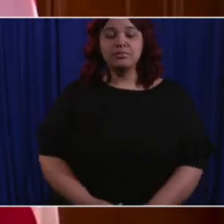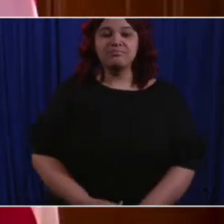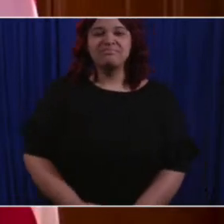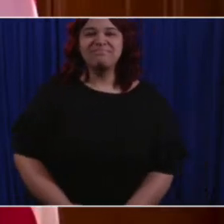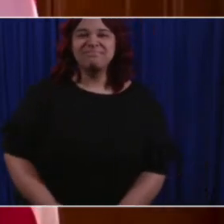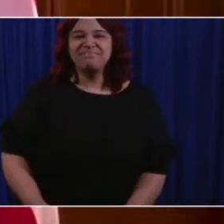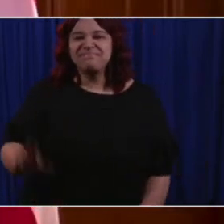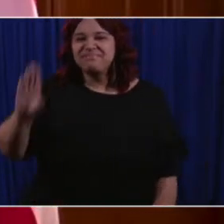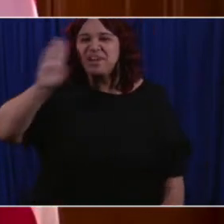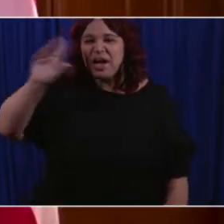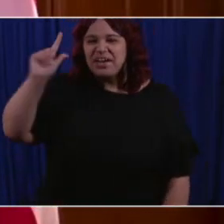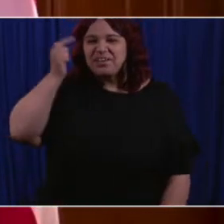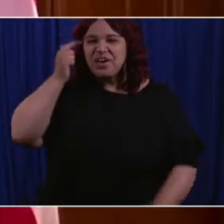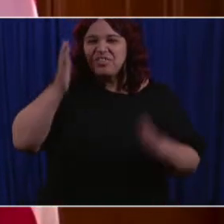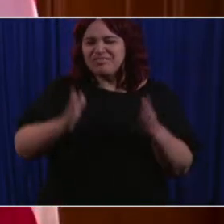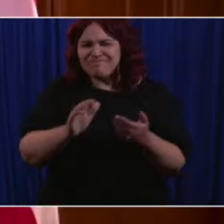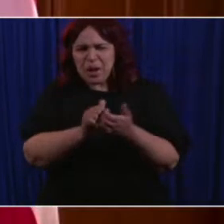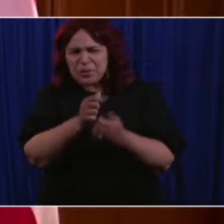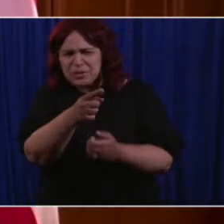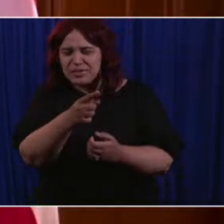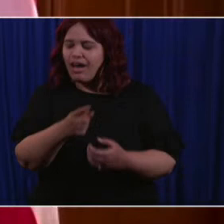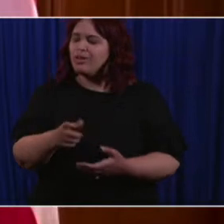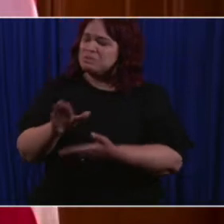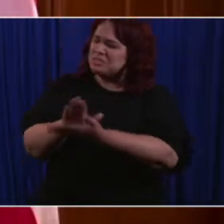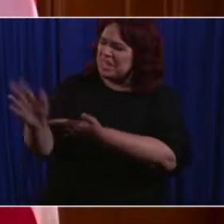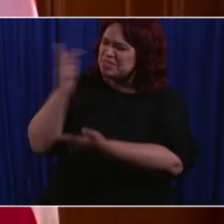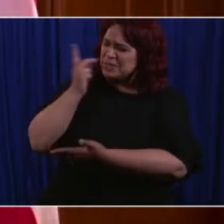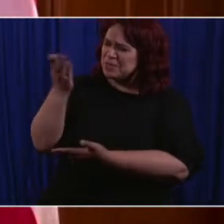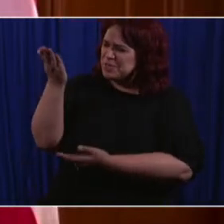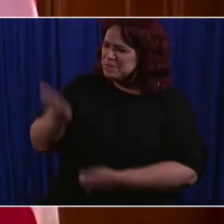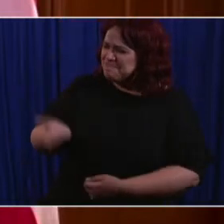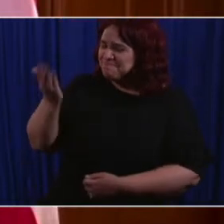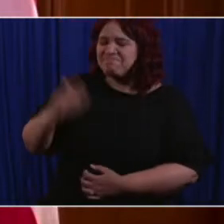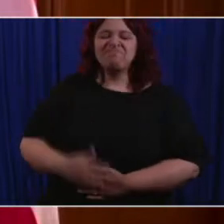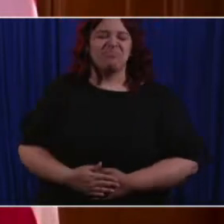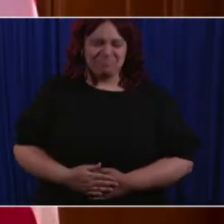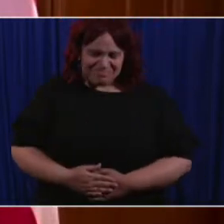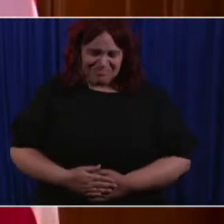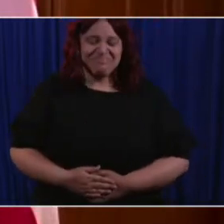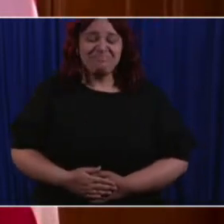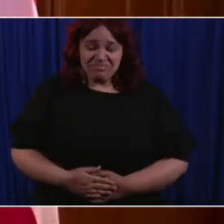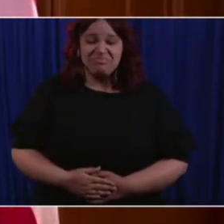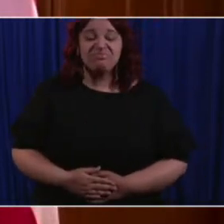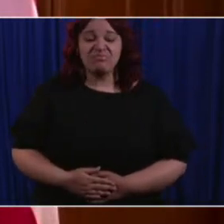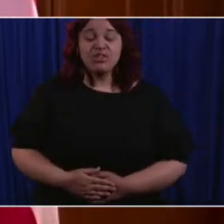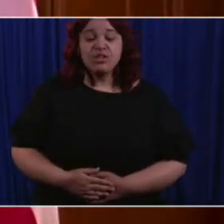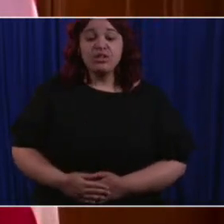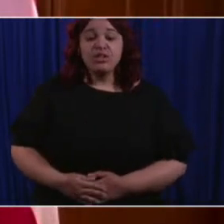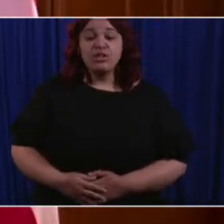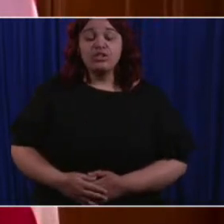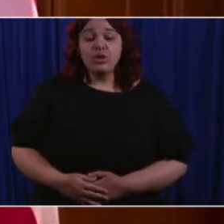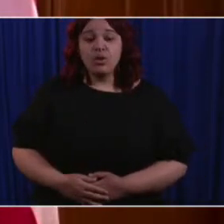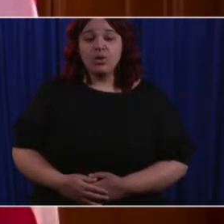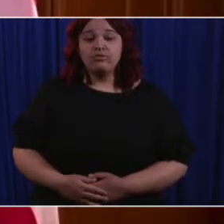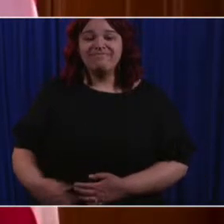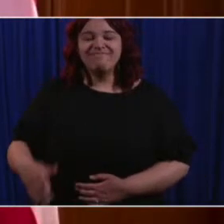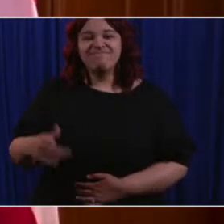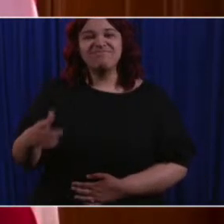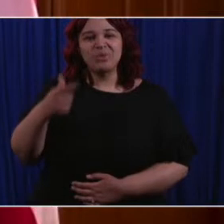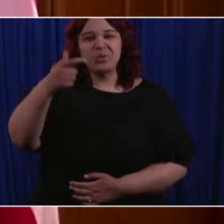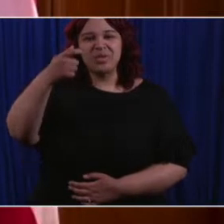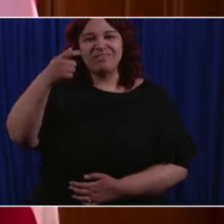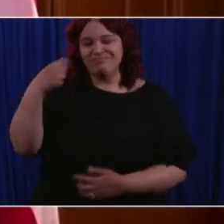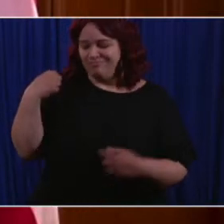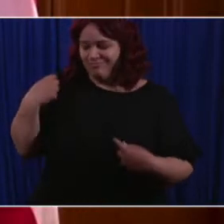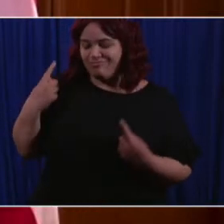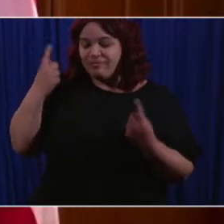Hello, Governor. How are you? Luis, good to see you again. Thank you, sir. Governor, those numbers, those indicators that you had shown us for the